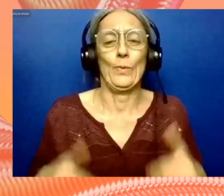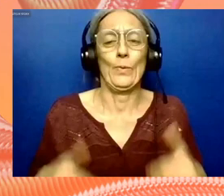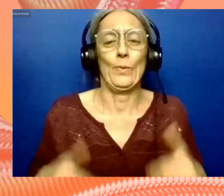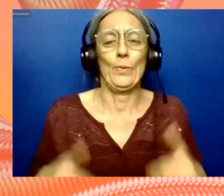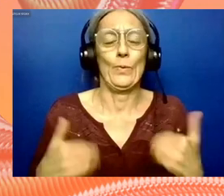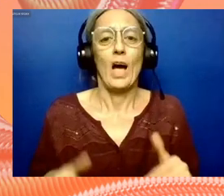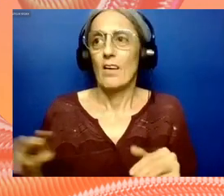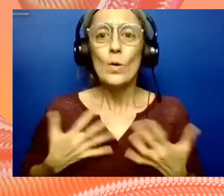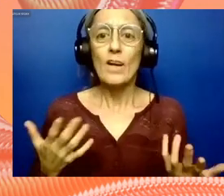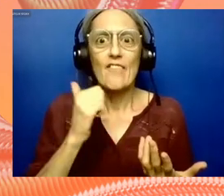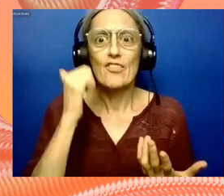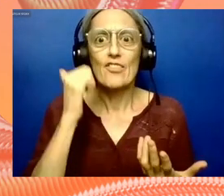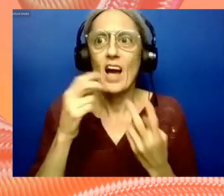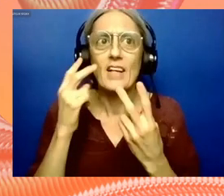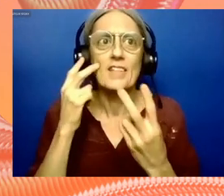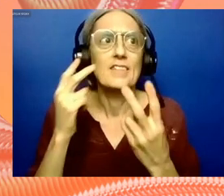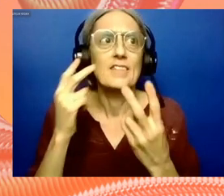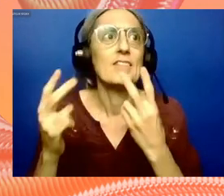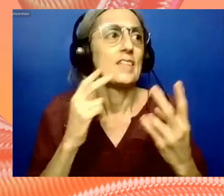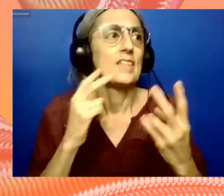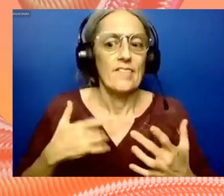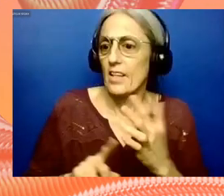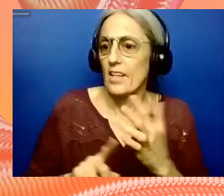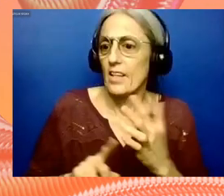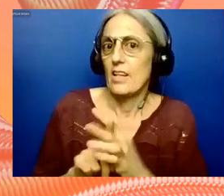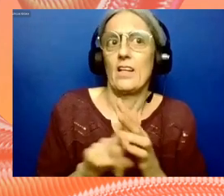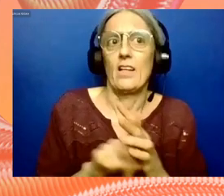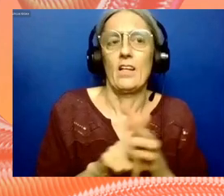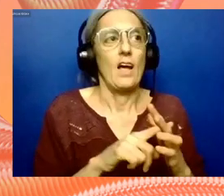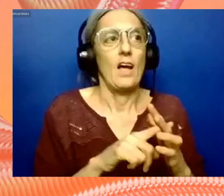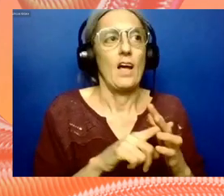spectrum like in any given moment.